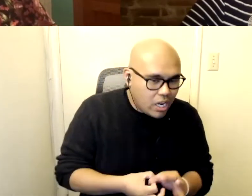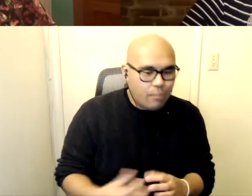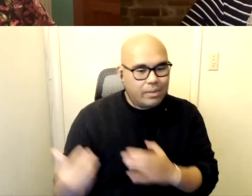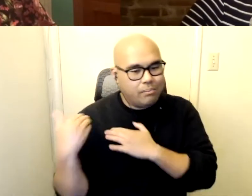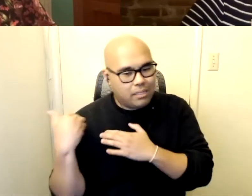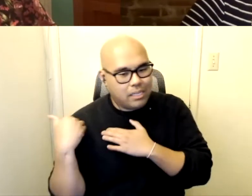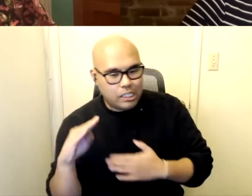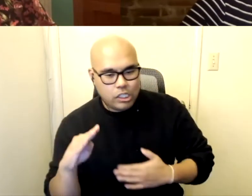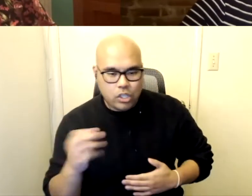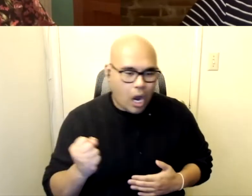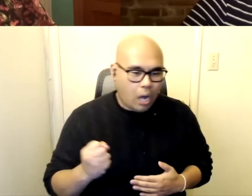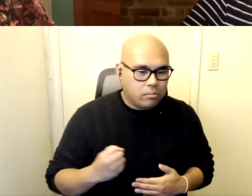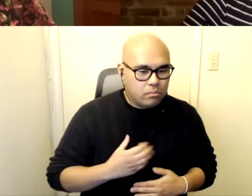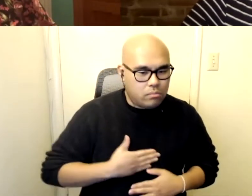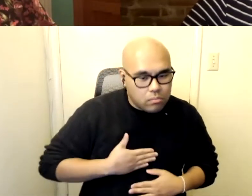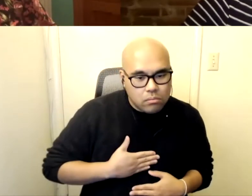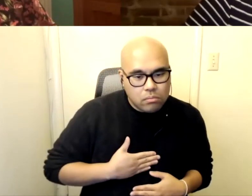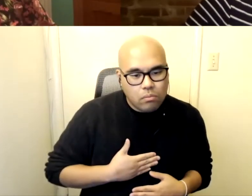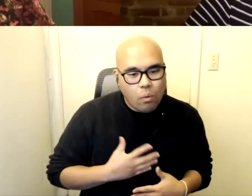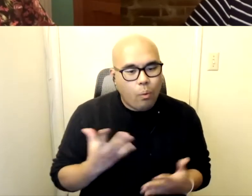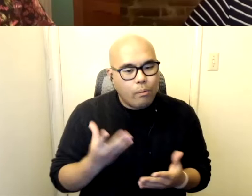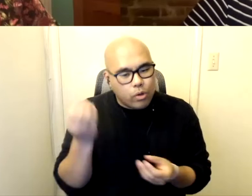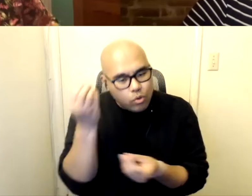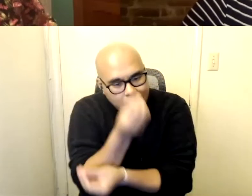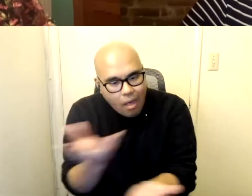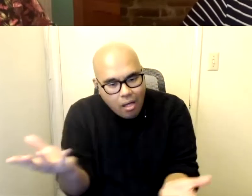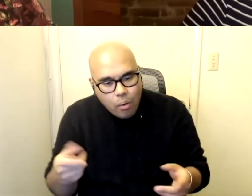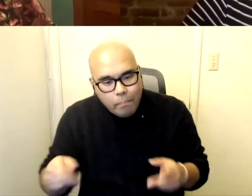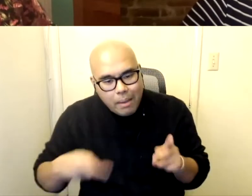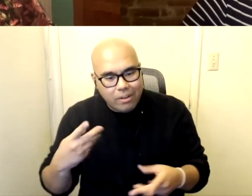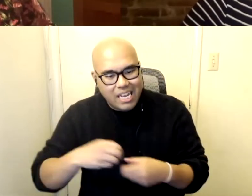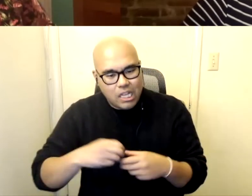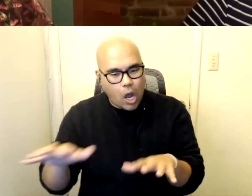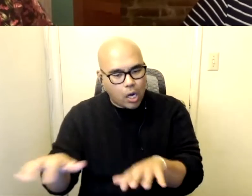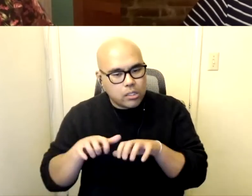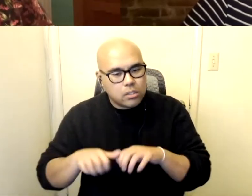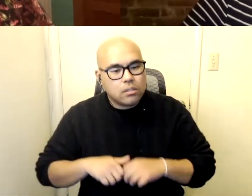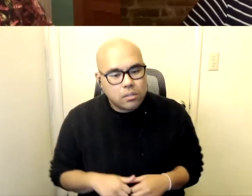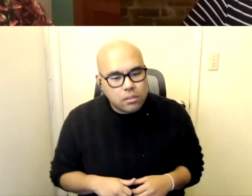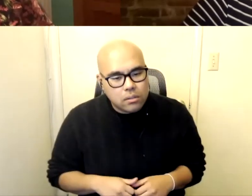you tell these folks listening in? That's interesting.